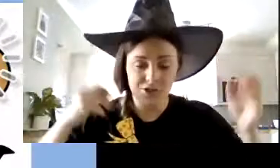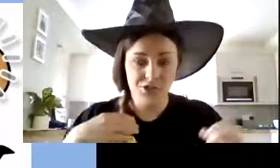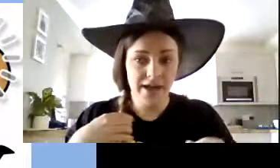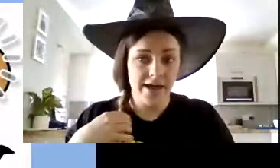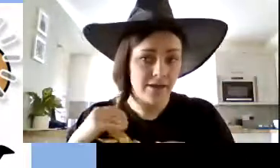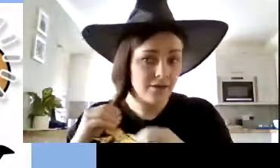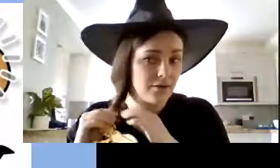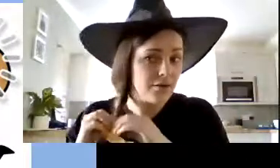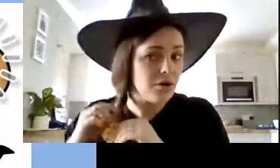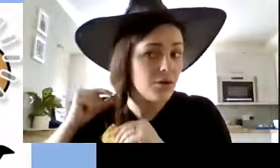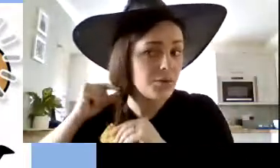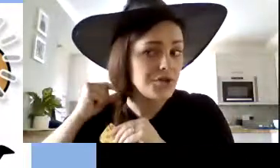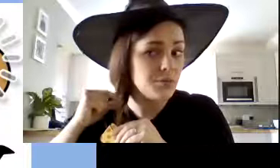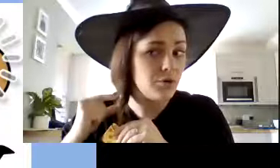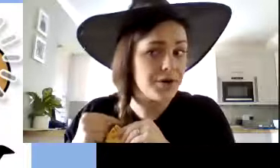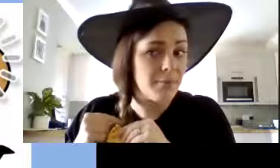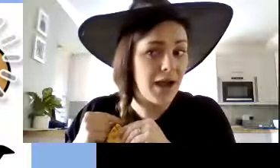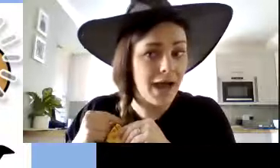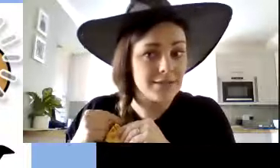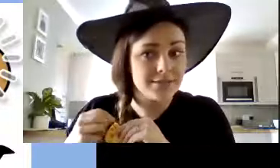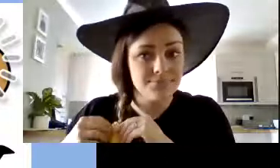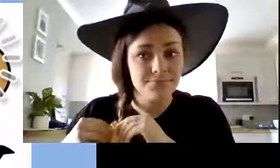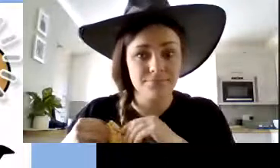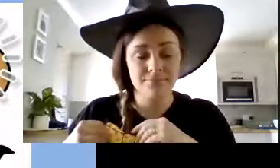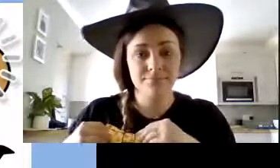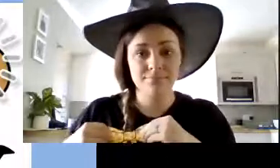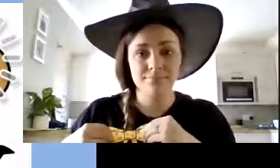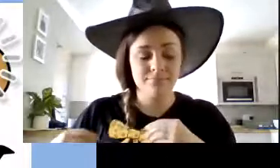and long ginger hair that she wore in a plait.